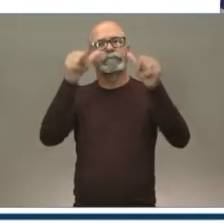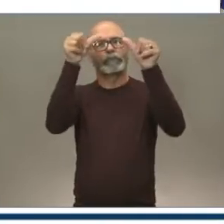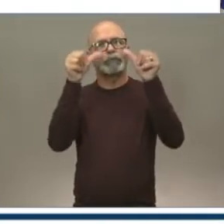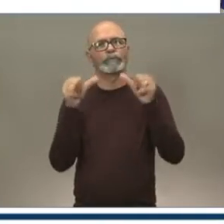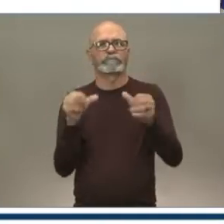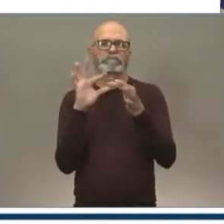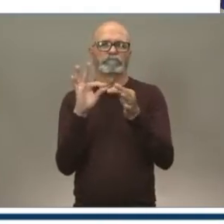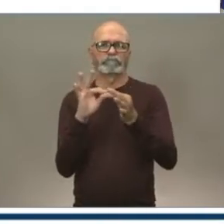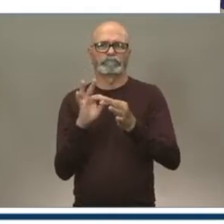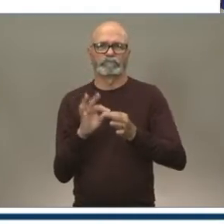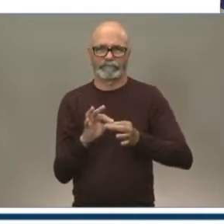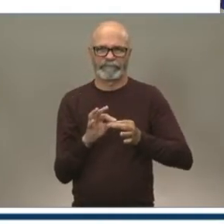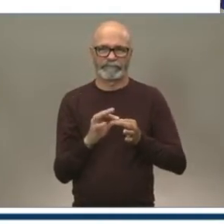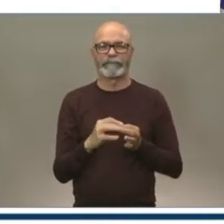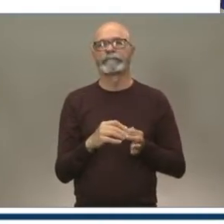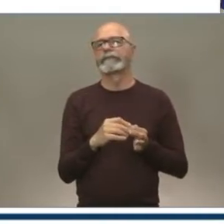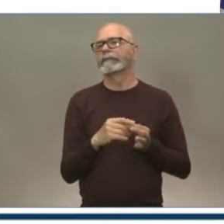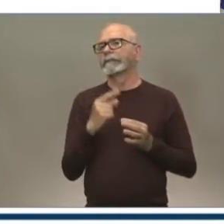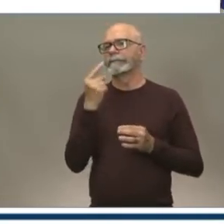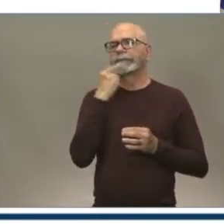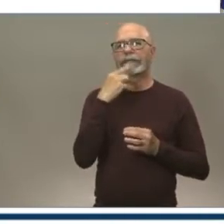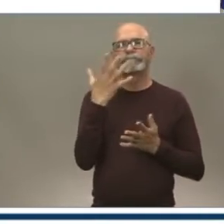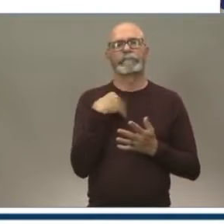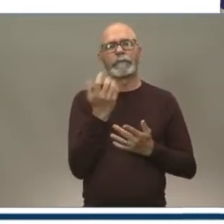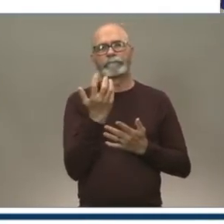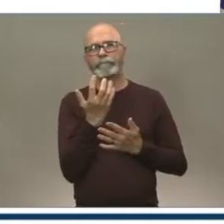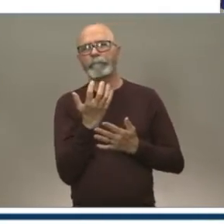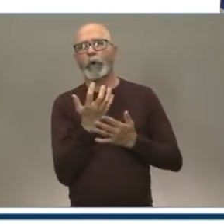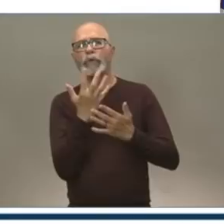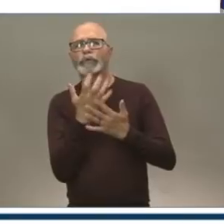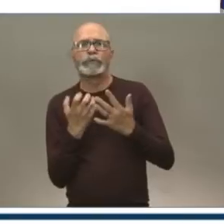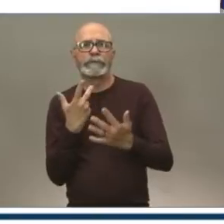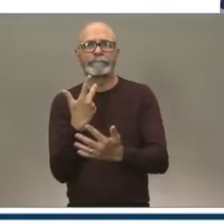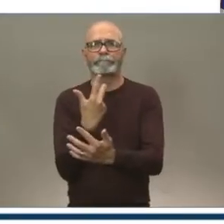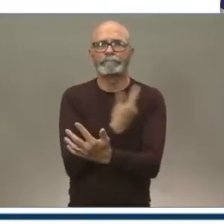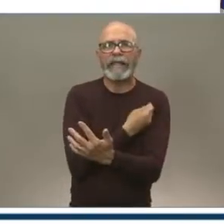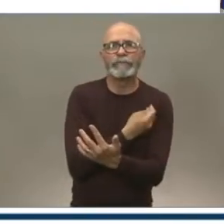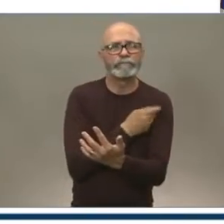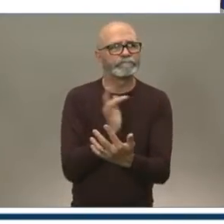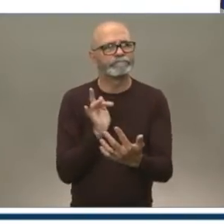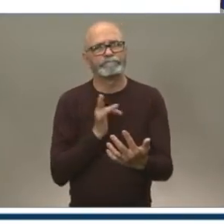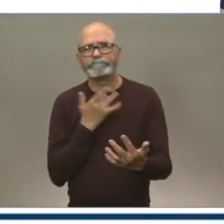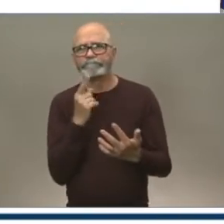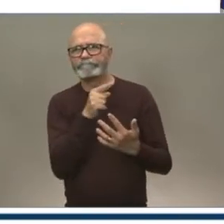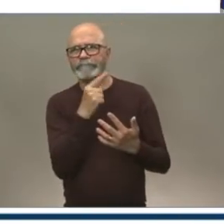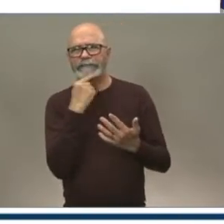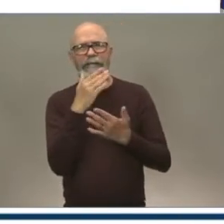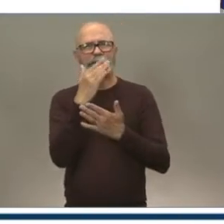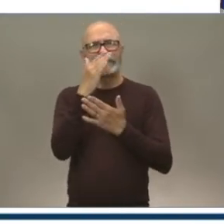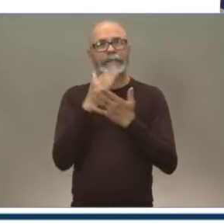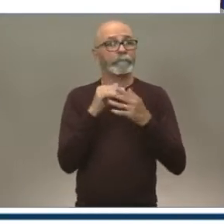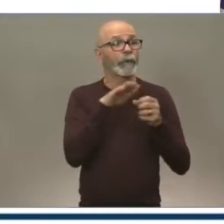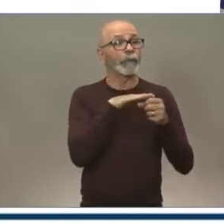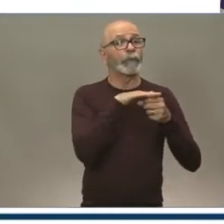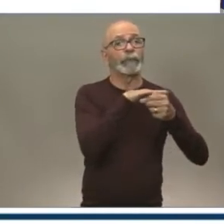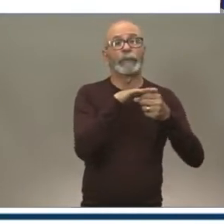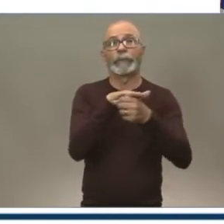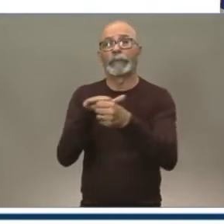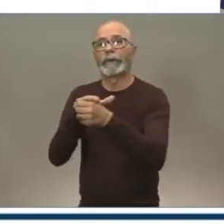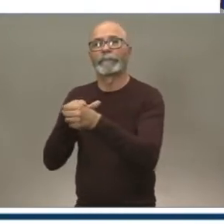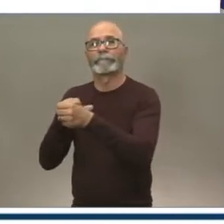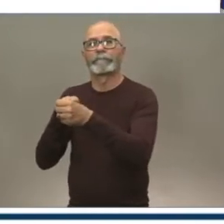list for early vaccination. You mentioned at the previous briefing that some job categories, such as rotational